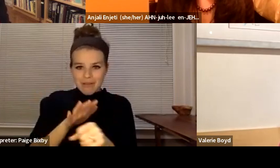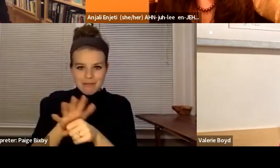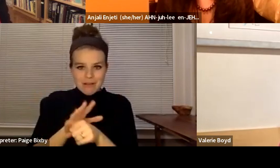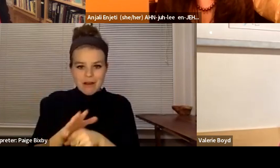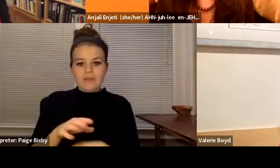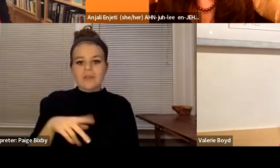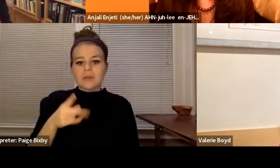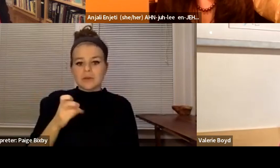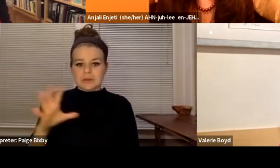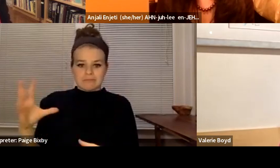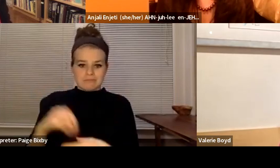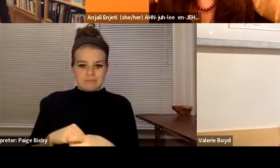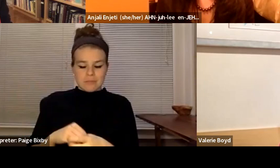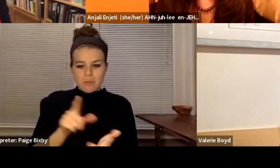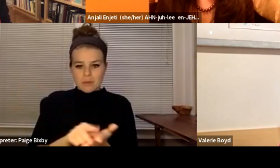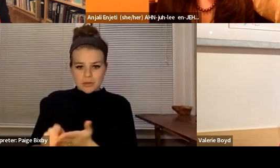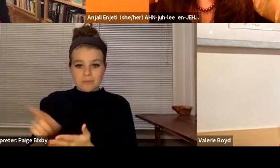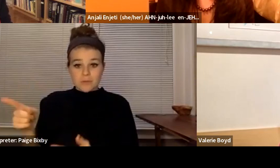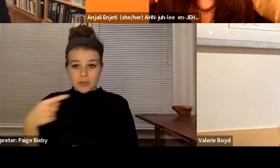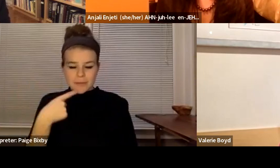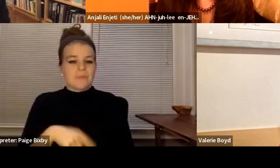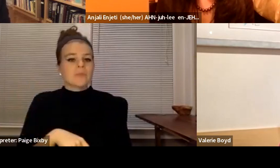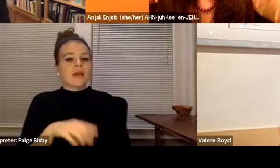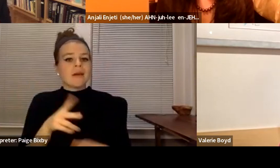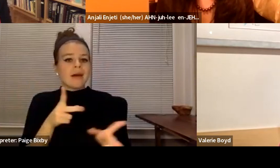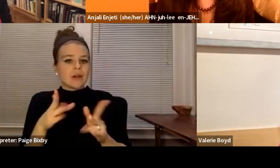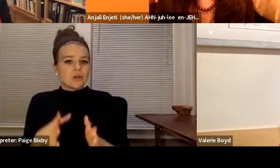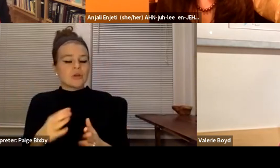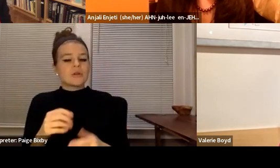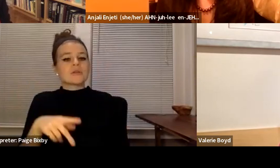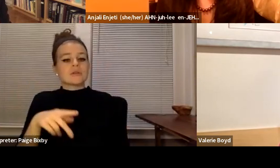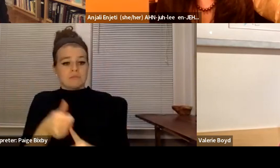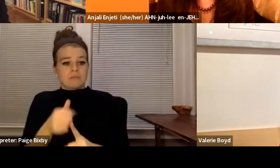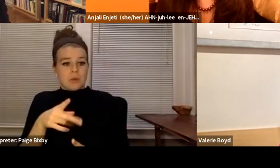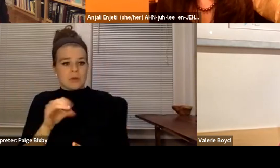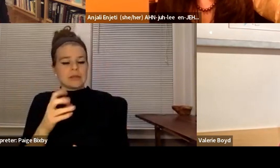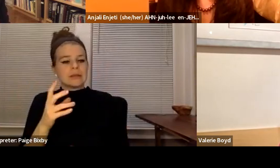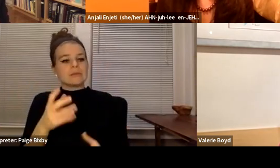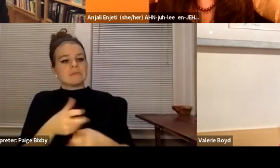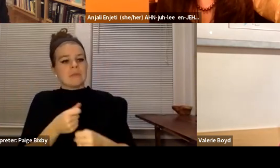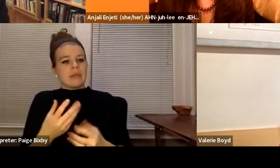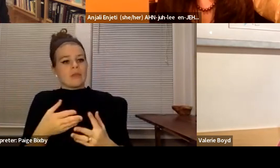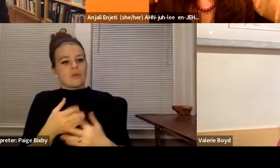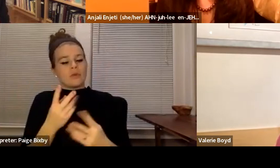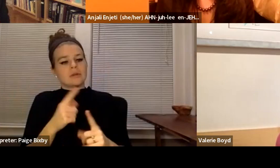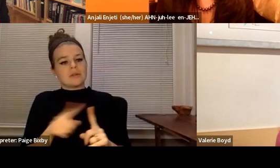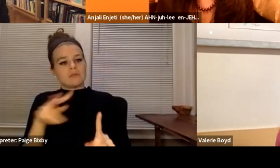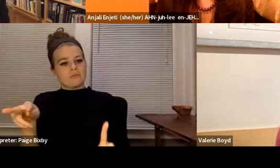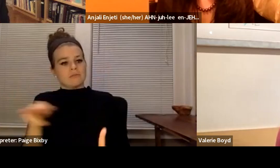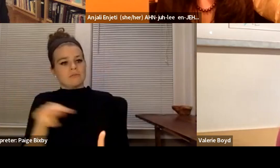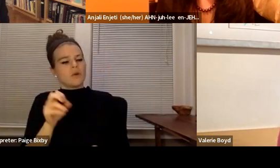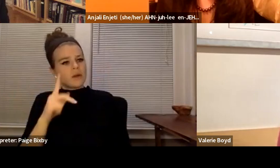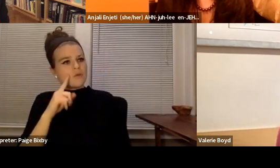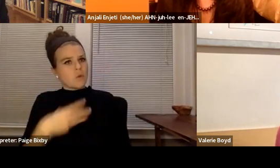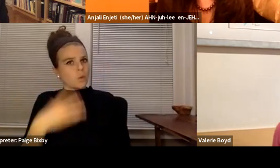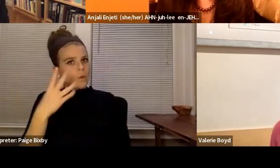said, editors who are people of color, we see things through a different lens. It's been okay for white editors to not know anything about us, to